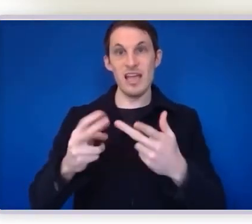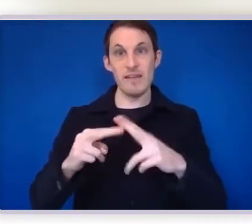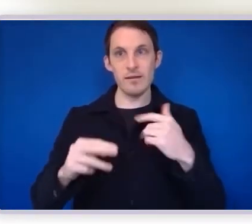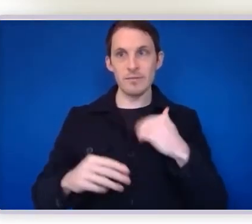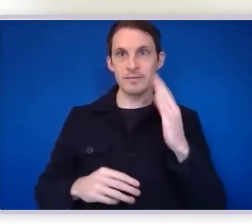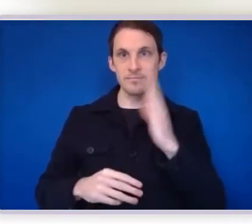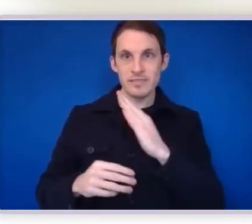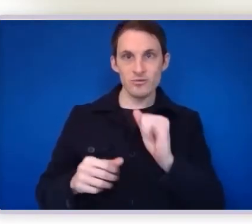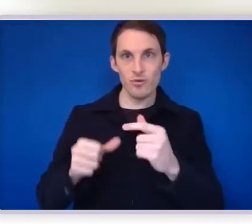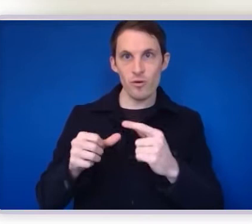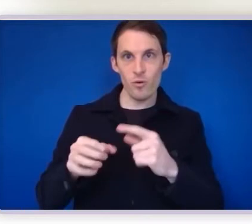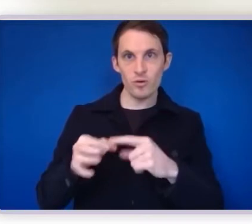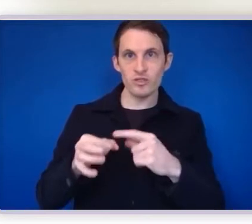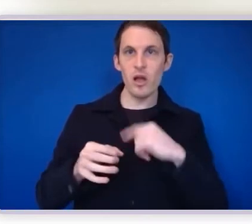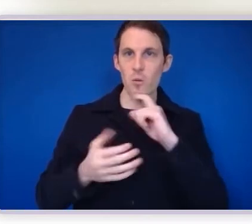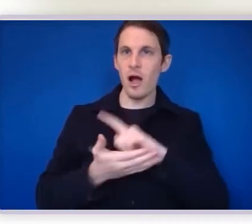to questions that we don't get to.